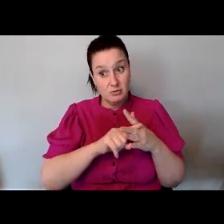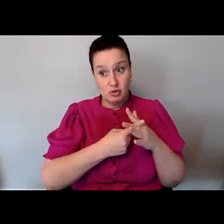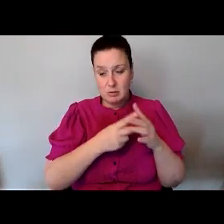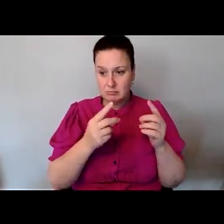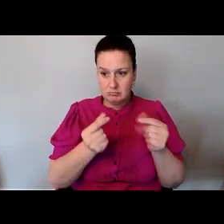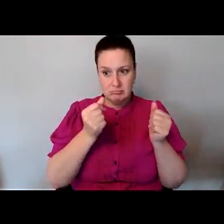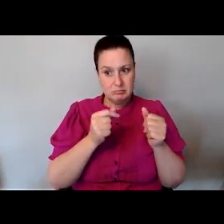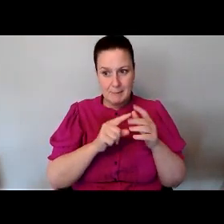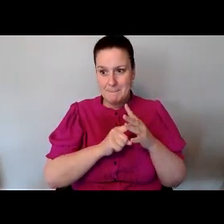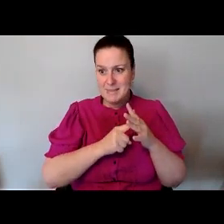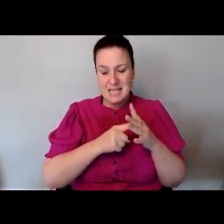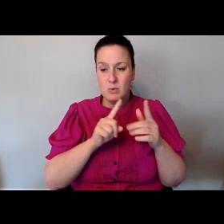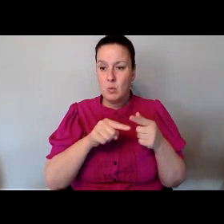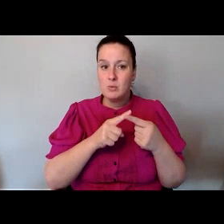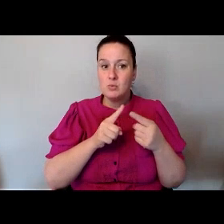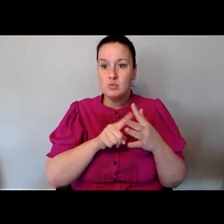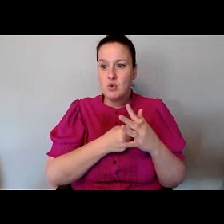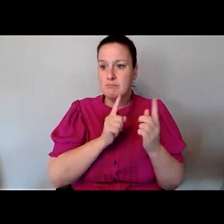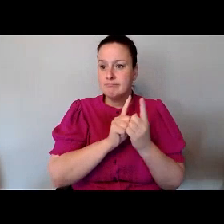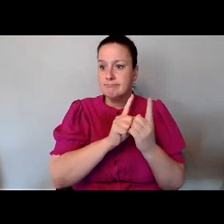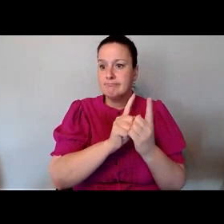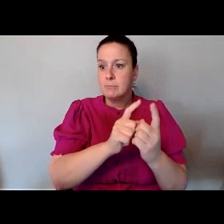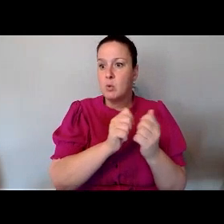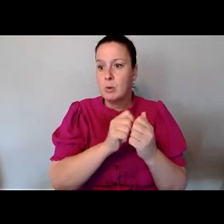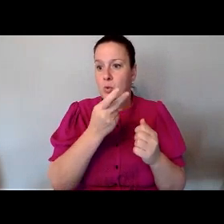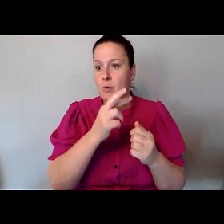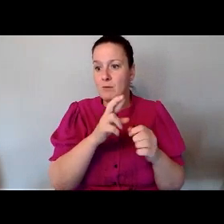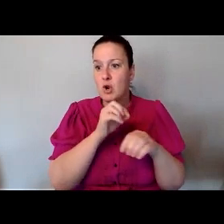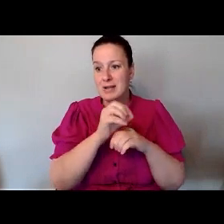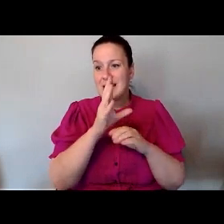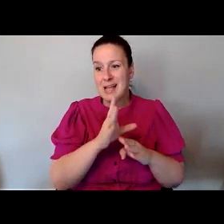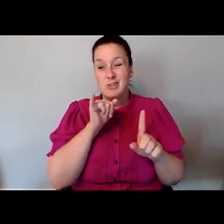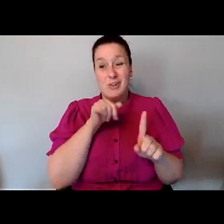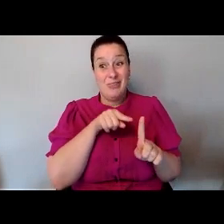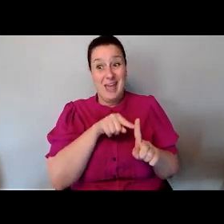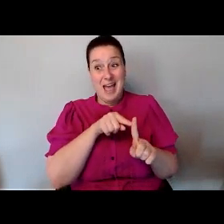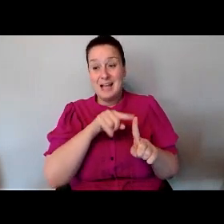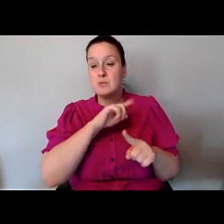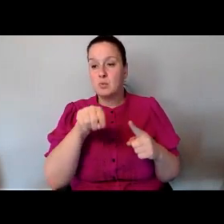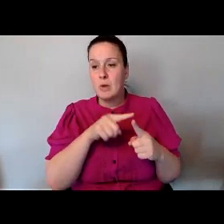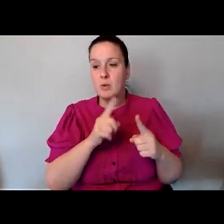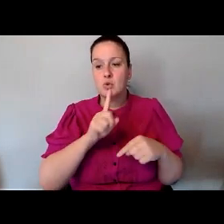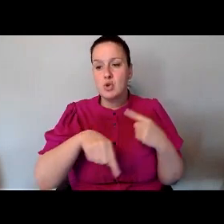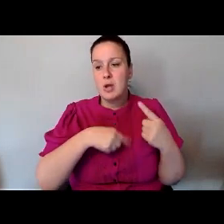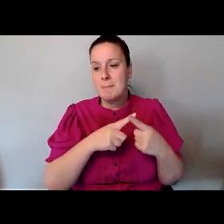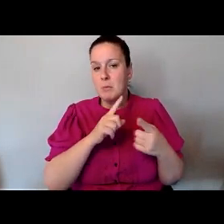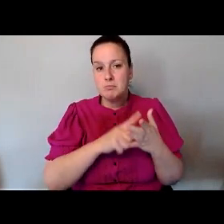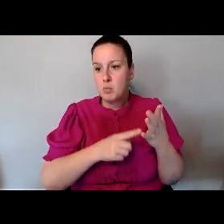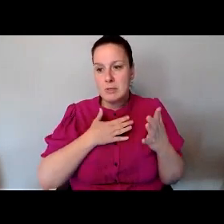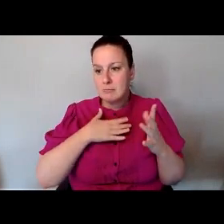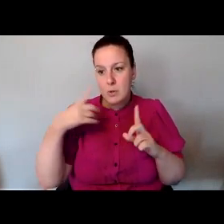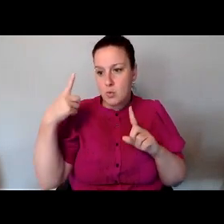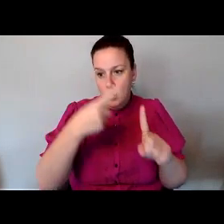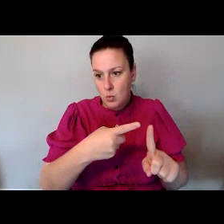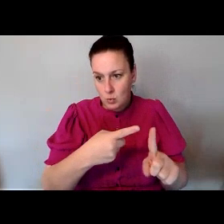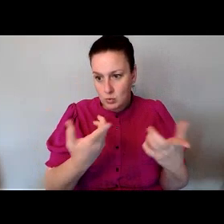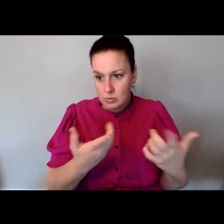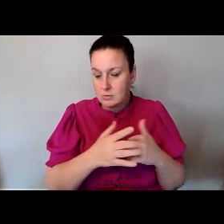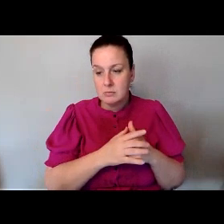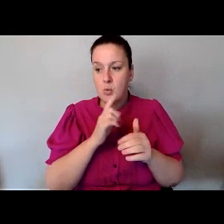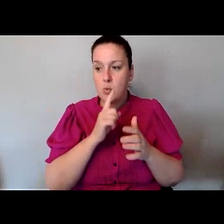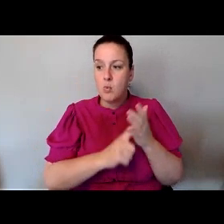you start meeting with your OVR counselor, that's when you're going to talk about what your goals are, what are